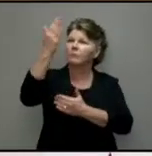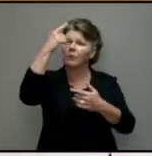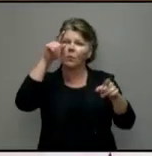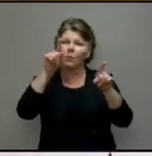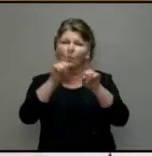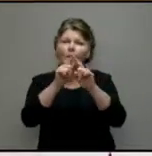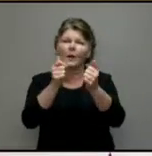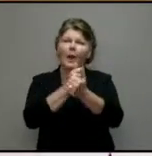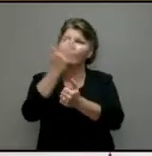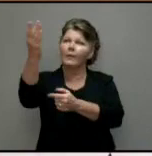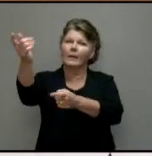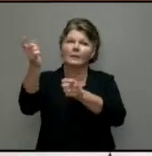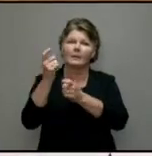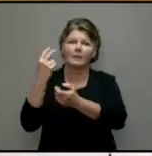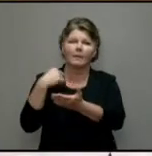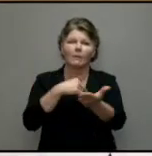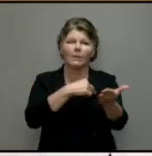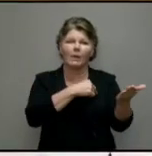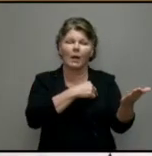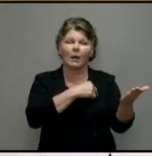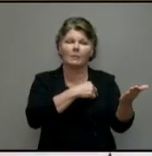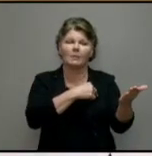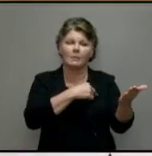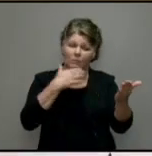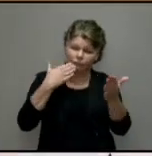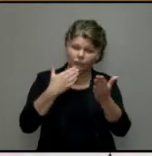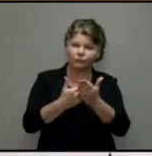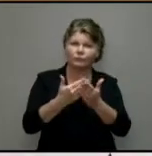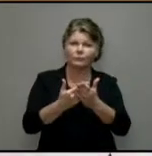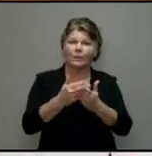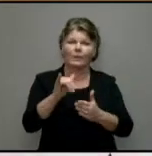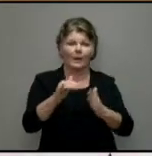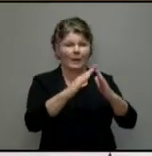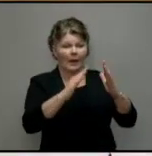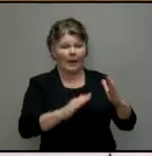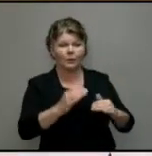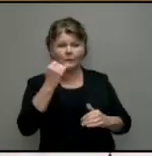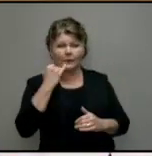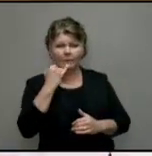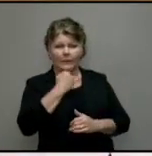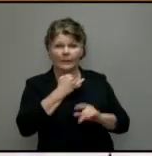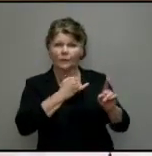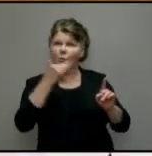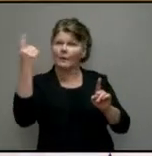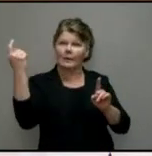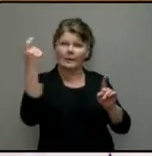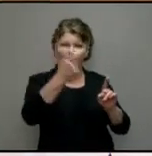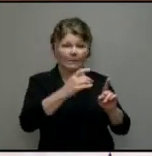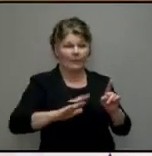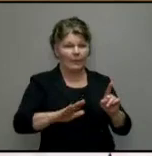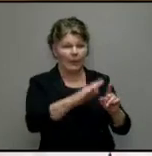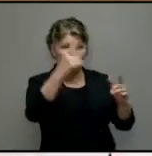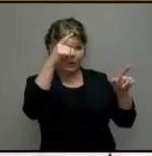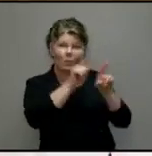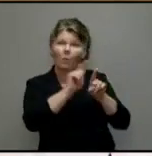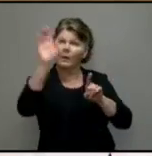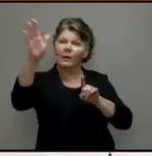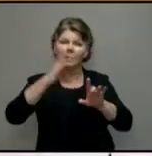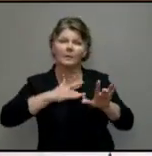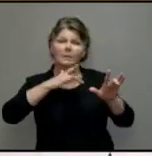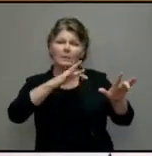that the Lord has granted us, and the great goodness of the house of Israel, that he has granted them according to his